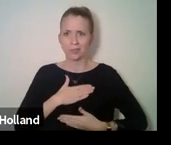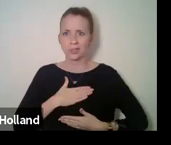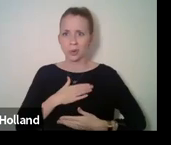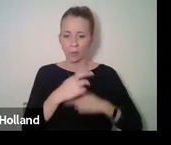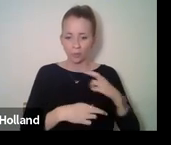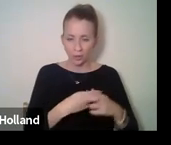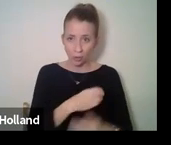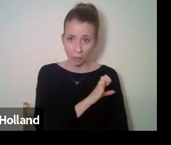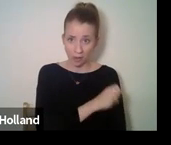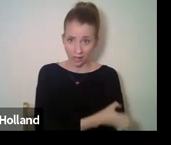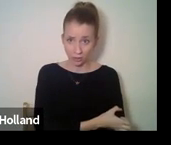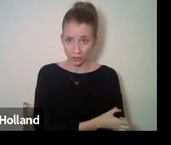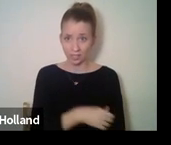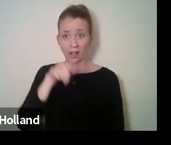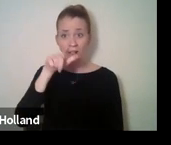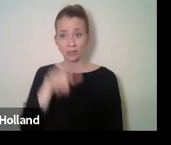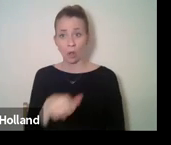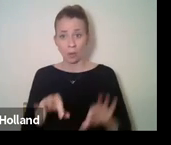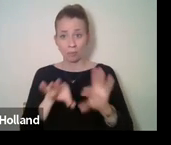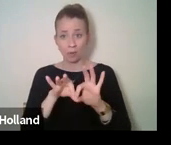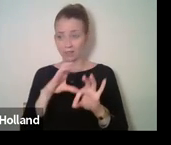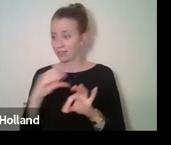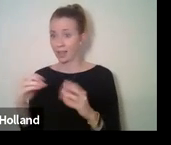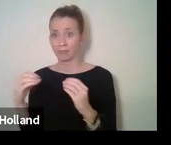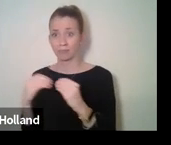lower rates, and more options.